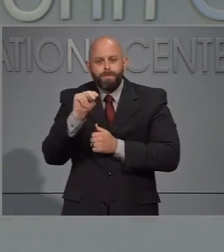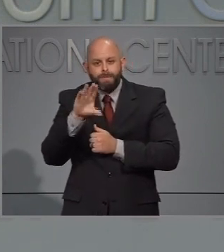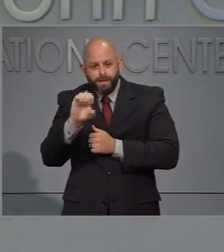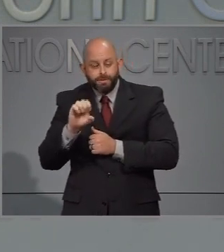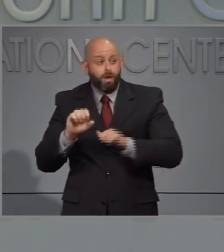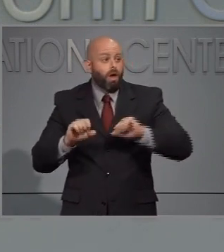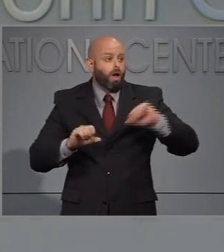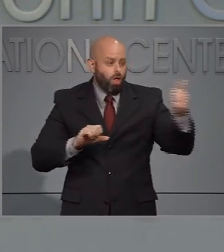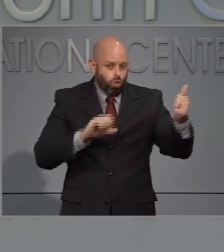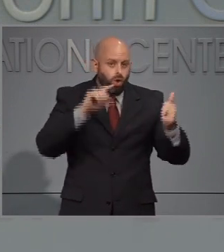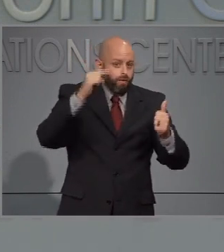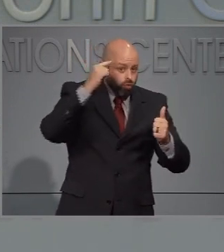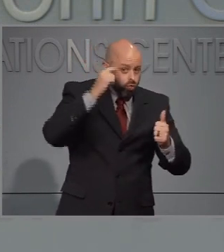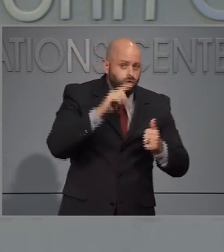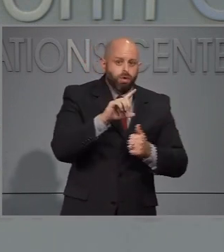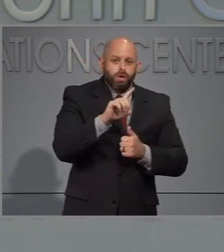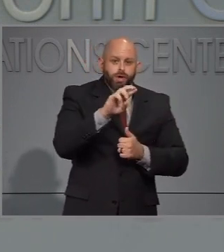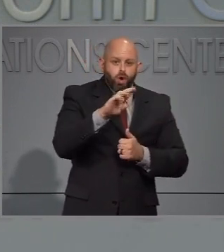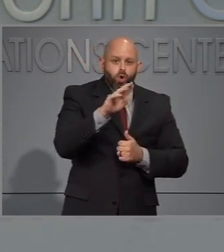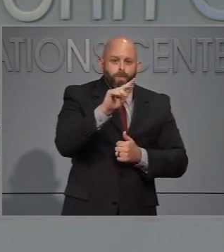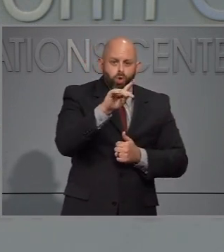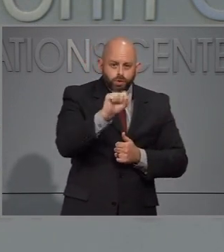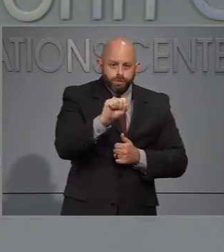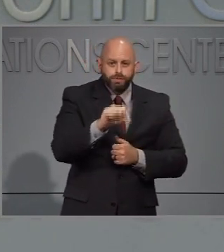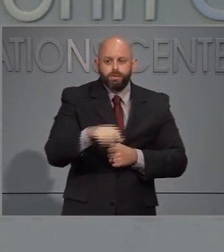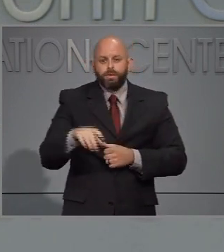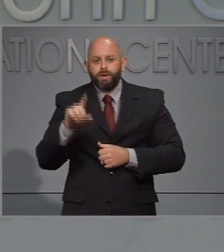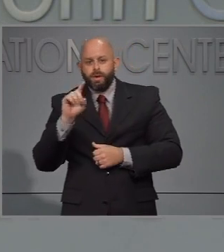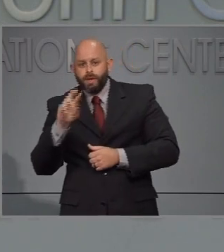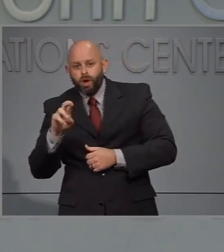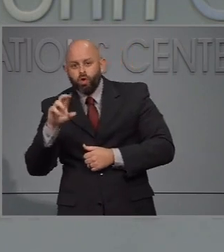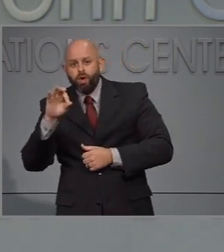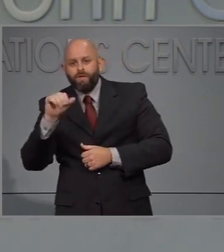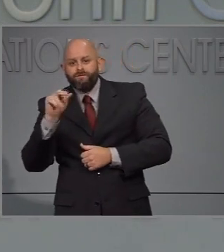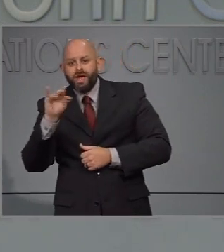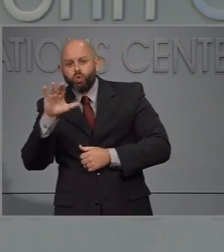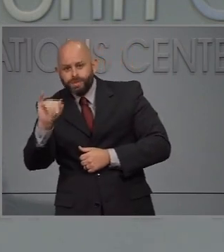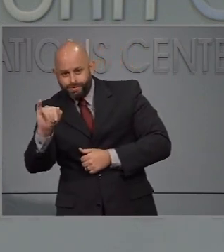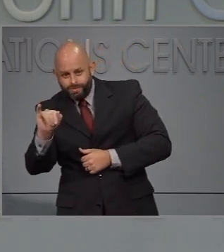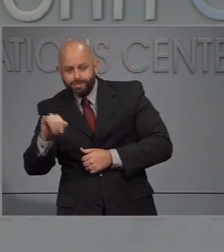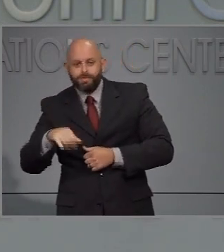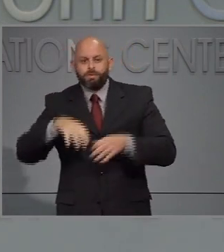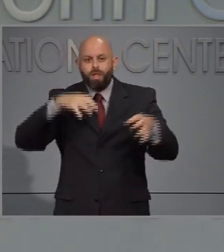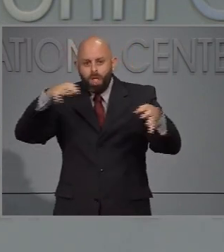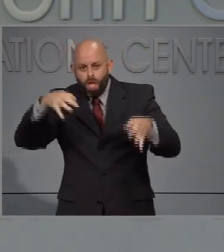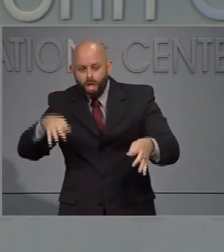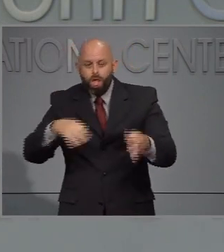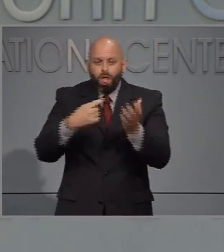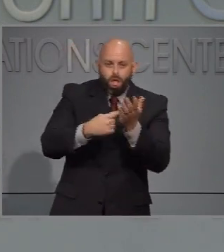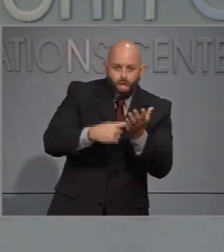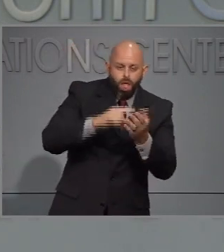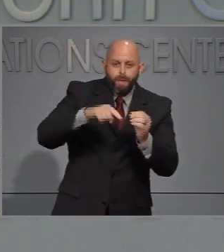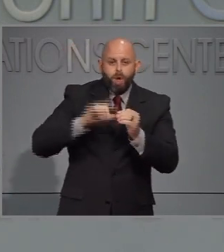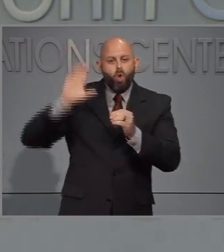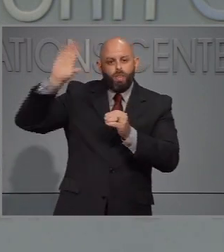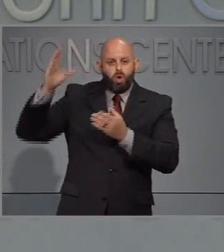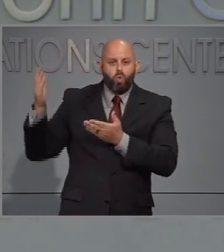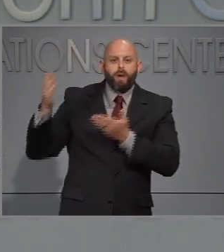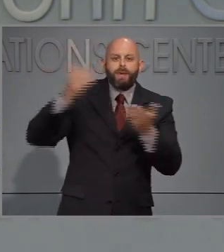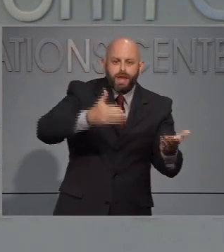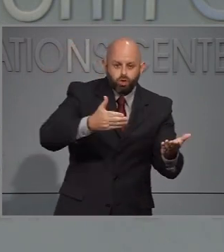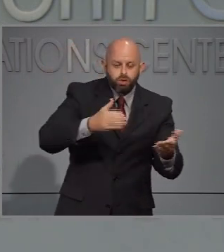Dr. Fauci, talking about the recommendations of the Federal Coronavirus Task Force. I don't